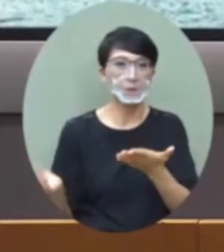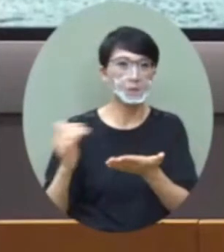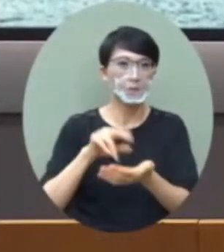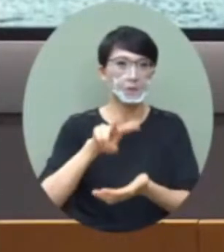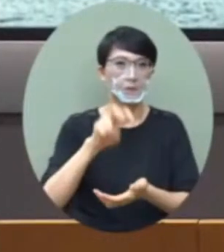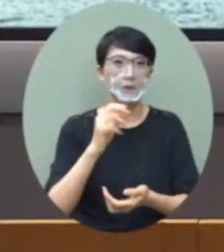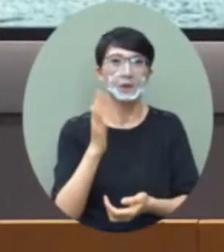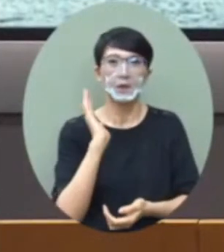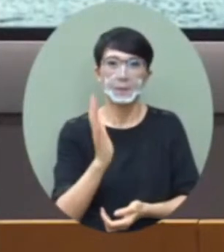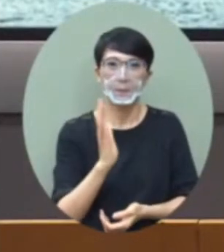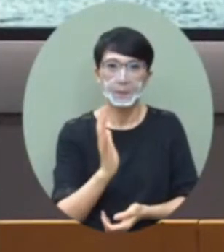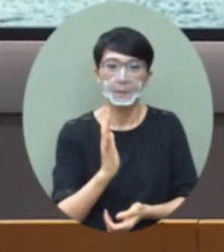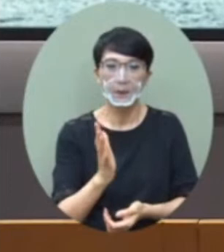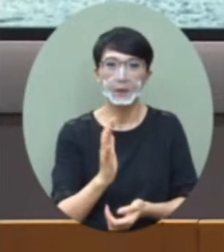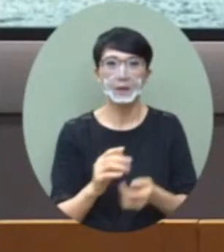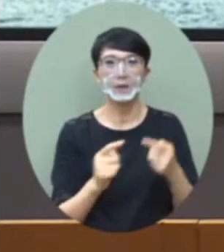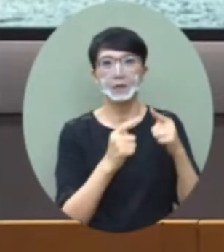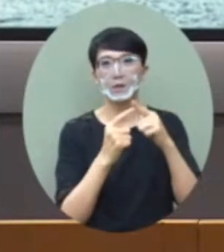Like I said,